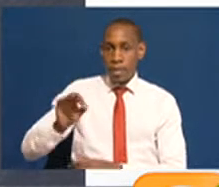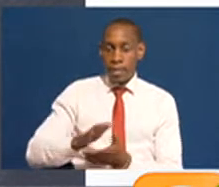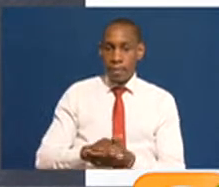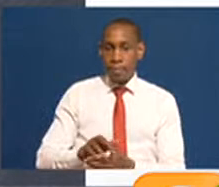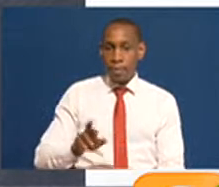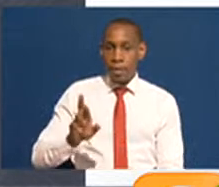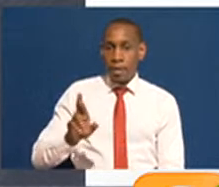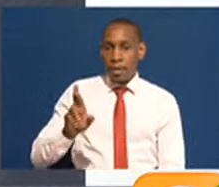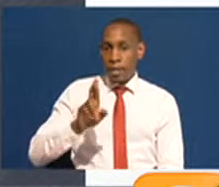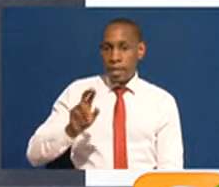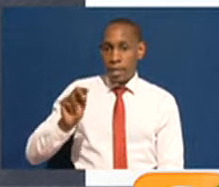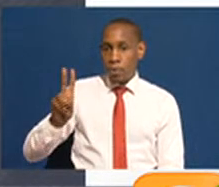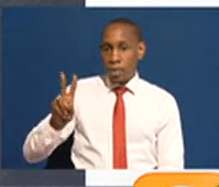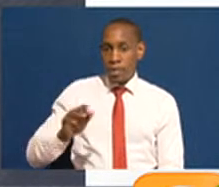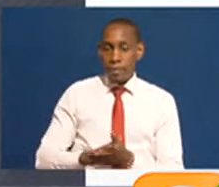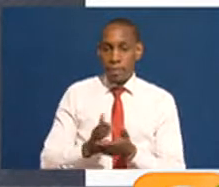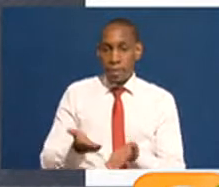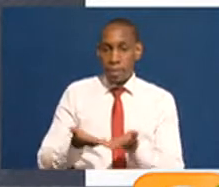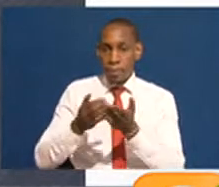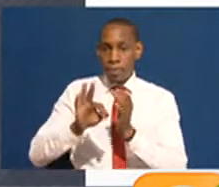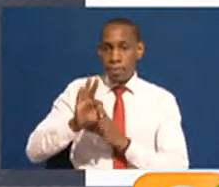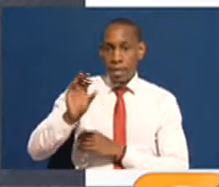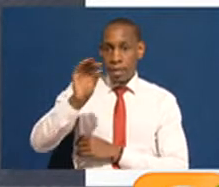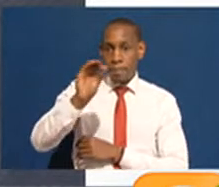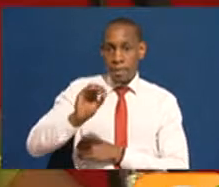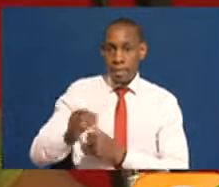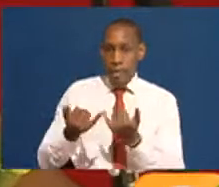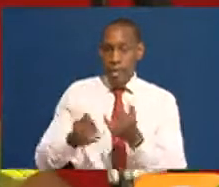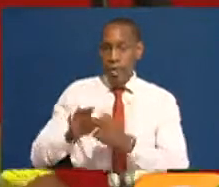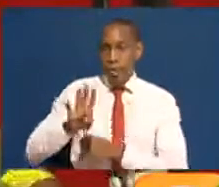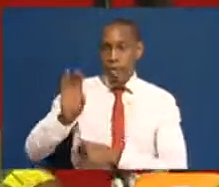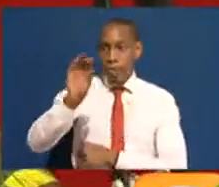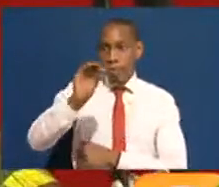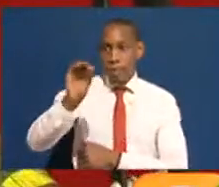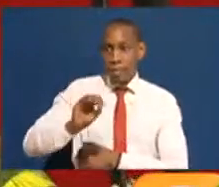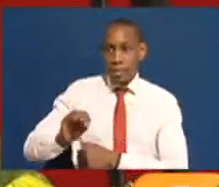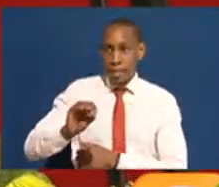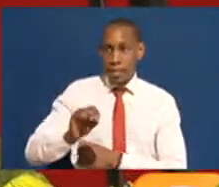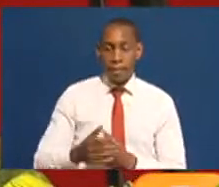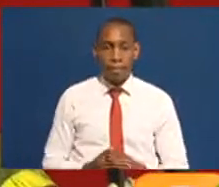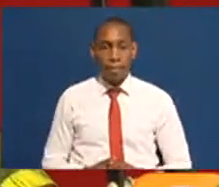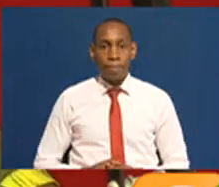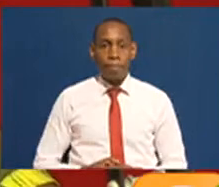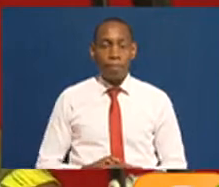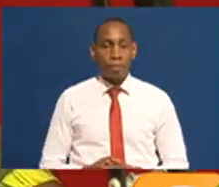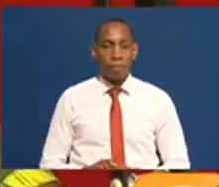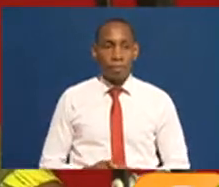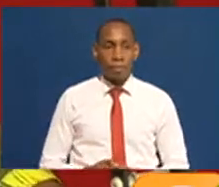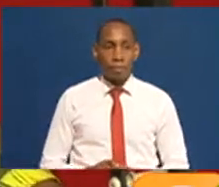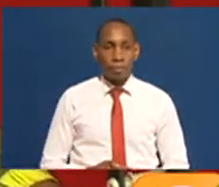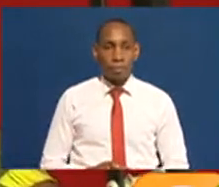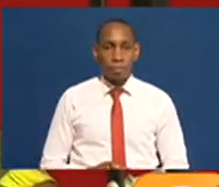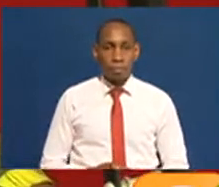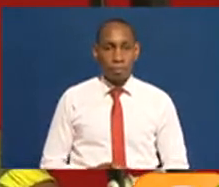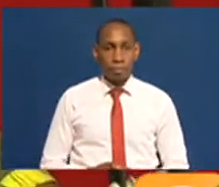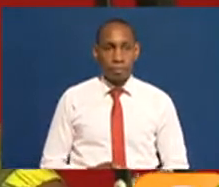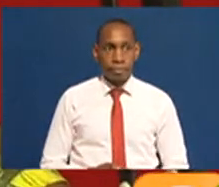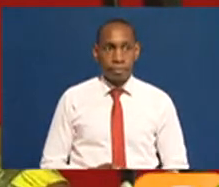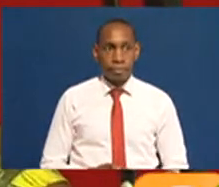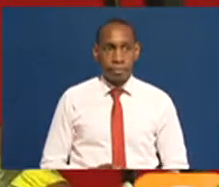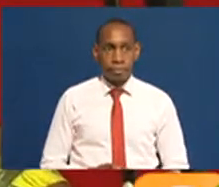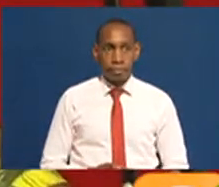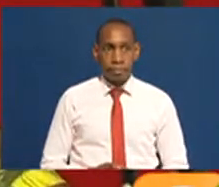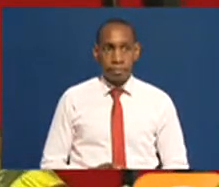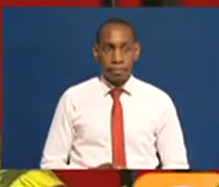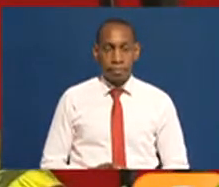Ramogi TV was up from 3% to 4%. Facebook, Twitter, na Instagram at Radio Citizen FM kwa habari na burudani kwa ni